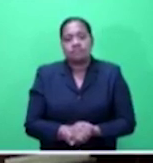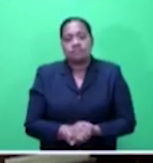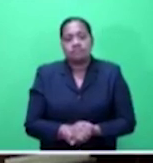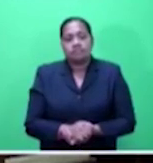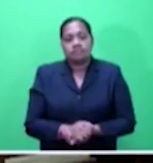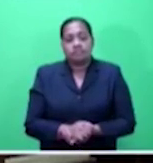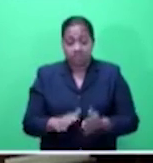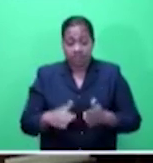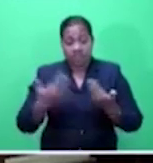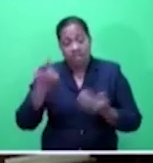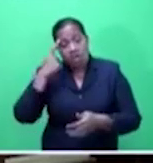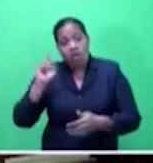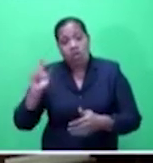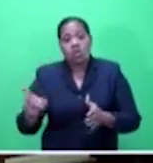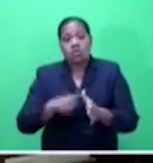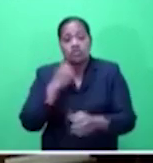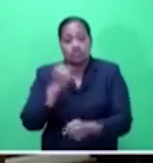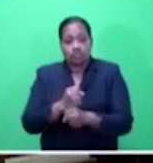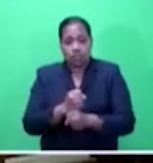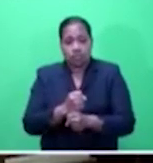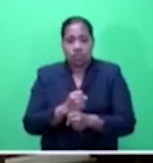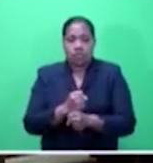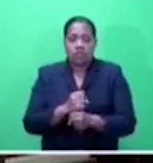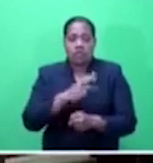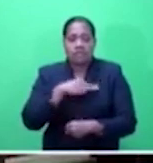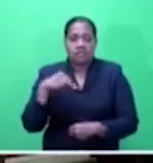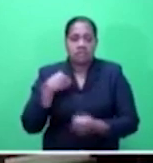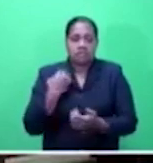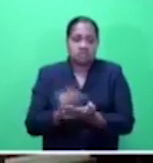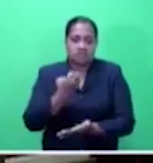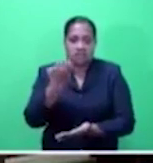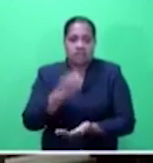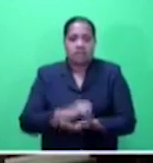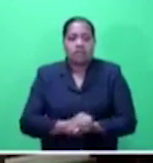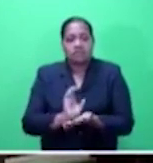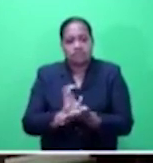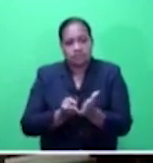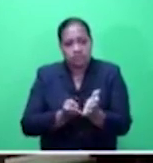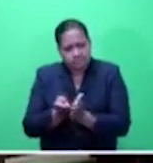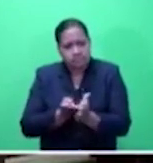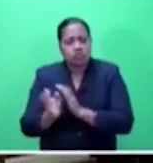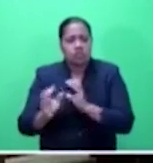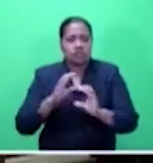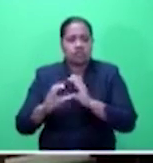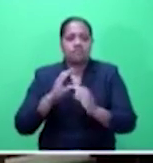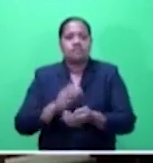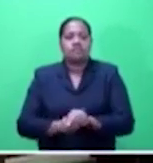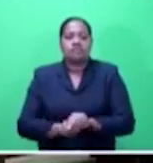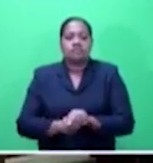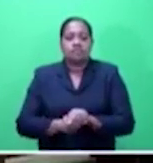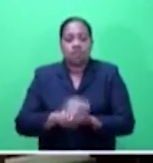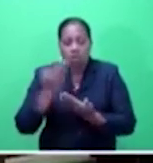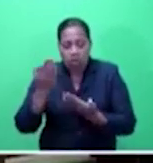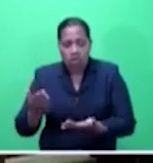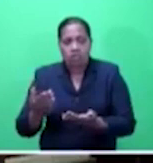I now call on the Attorney General and Minister for Economy, Civil Service and Communications, the Honorable